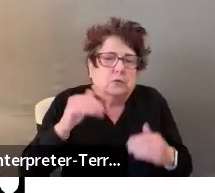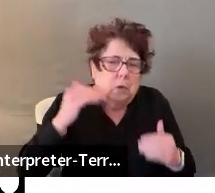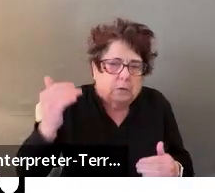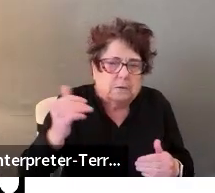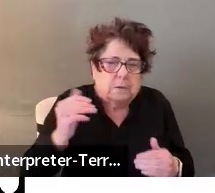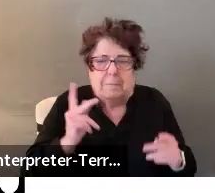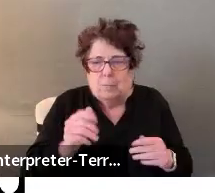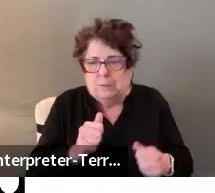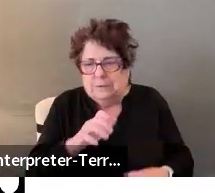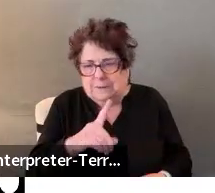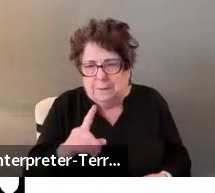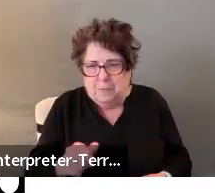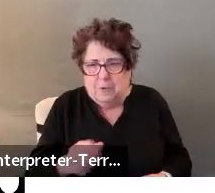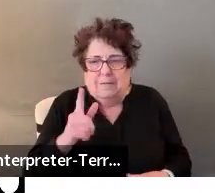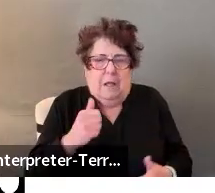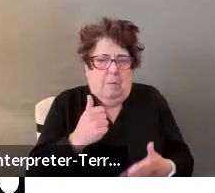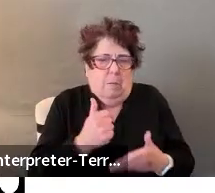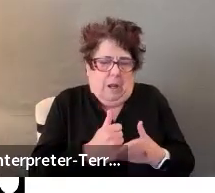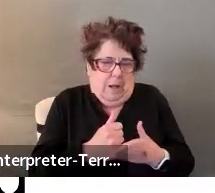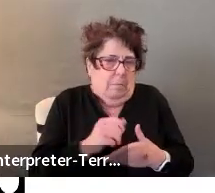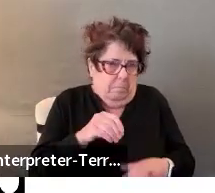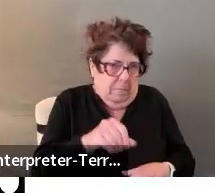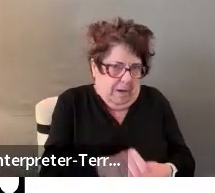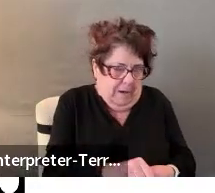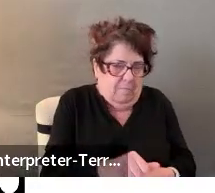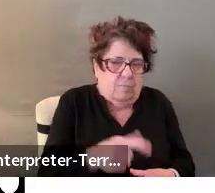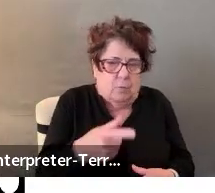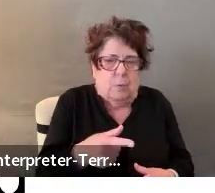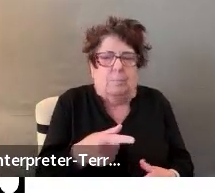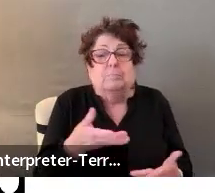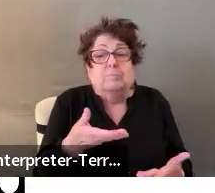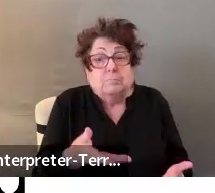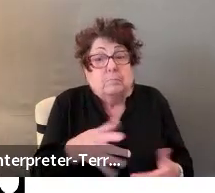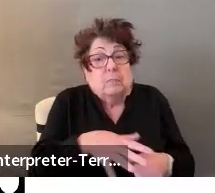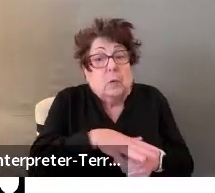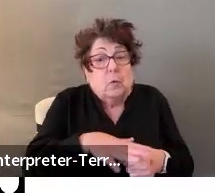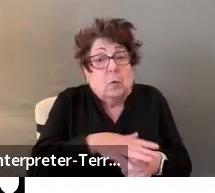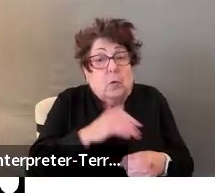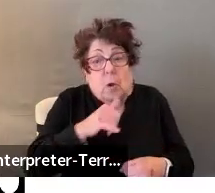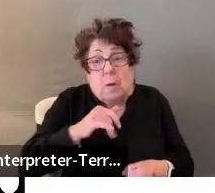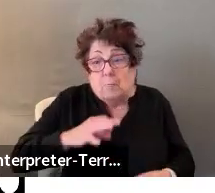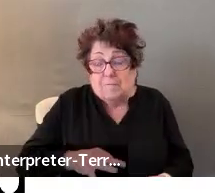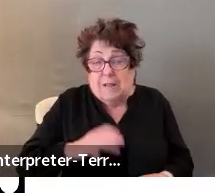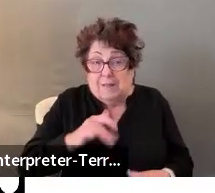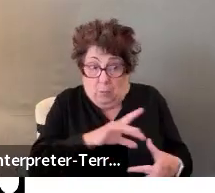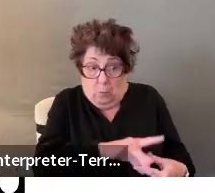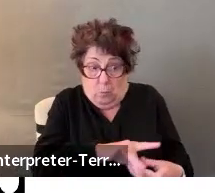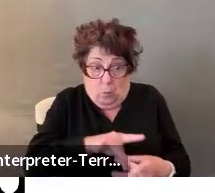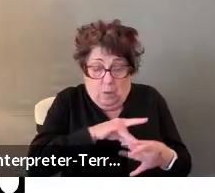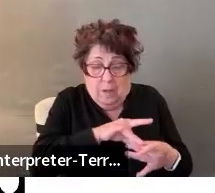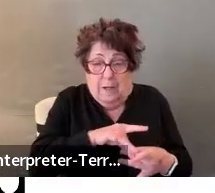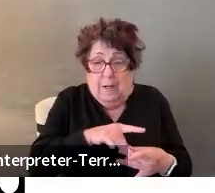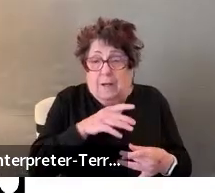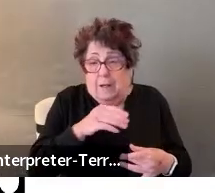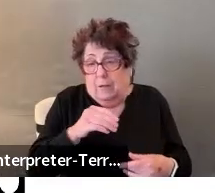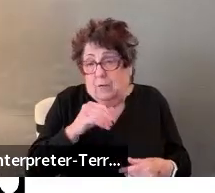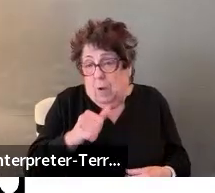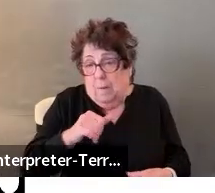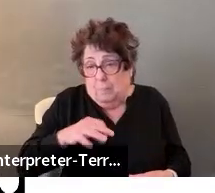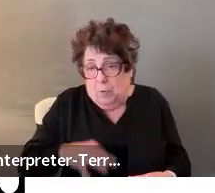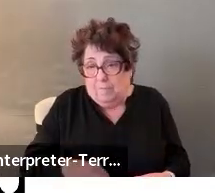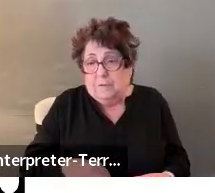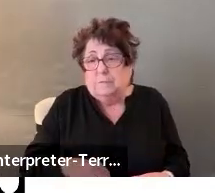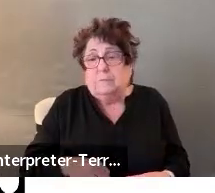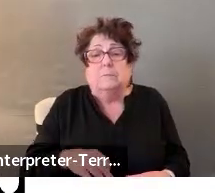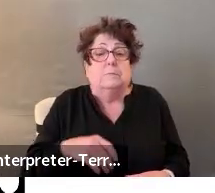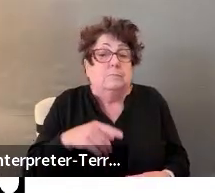or AAAs, which are local nonprofits that coordinate and offer services to help older adults remain in their homes,